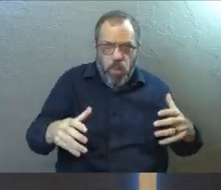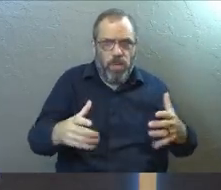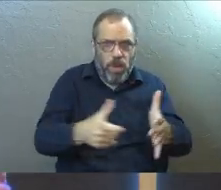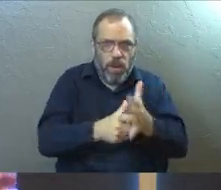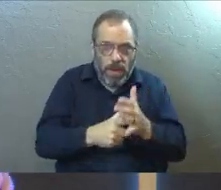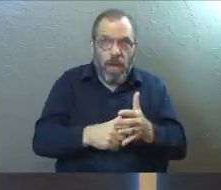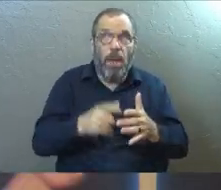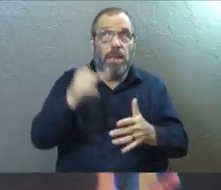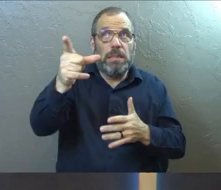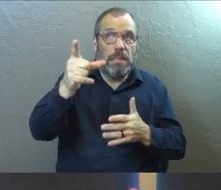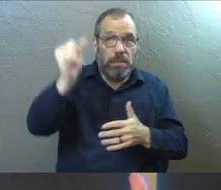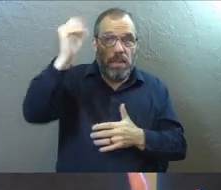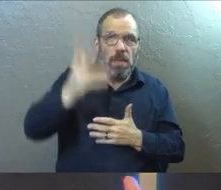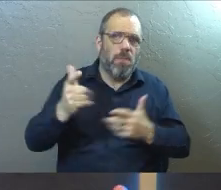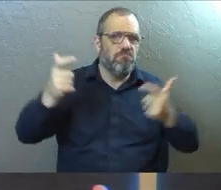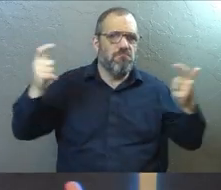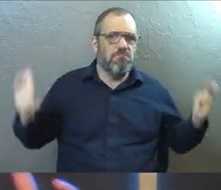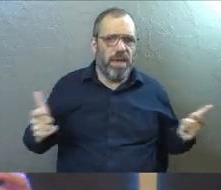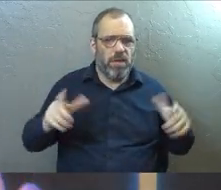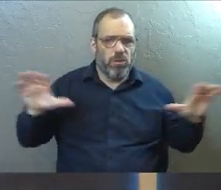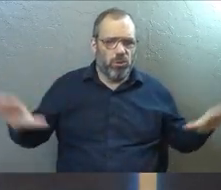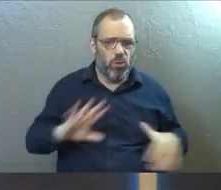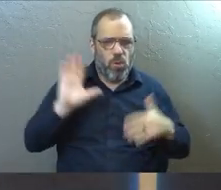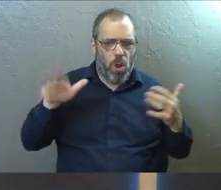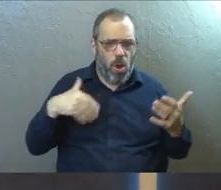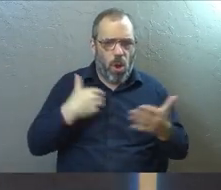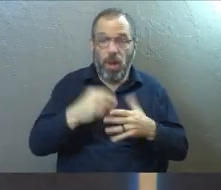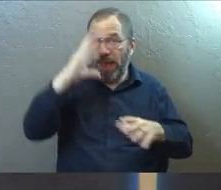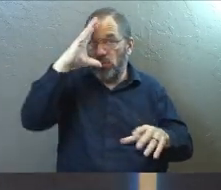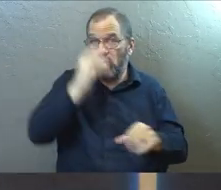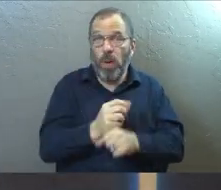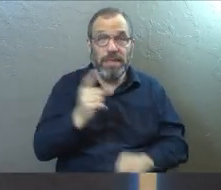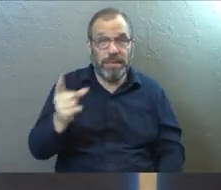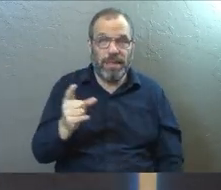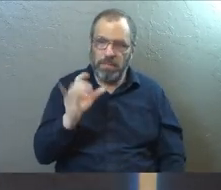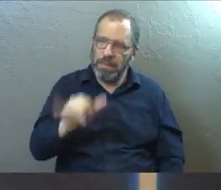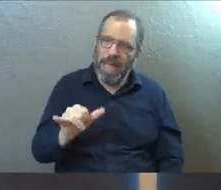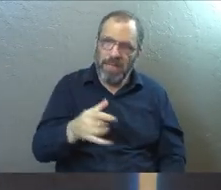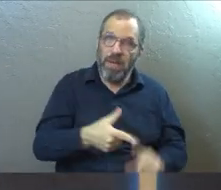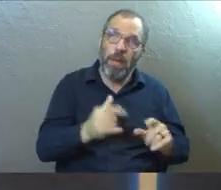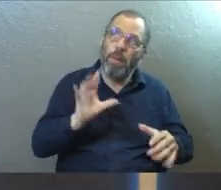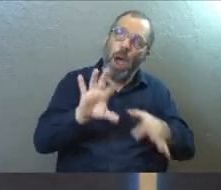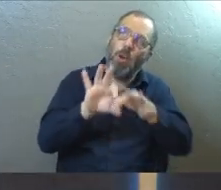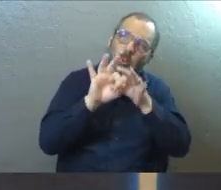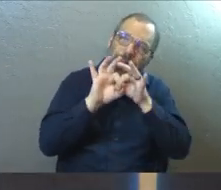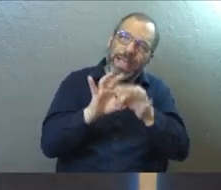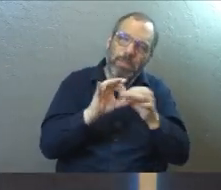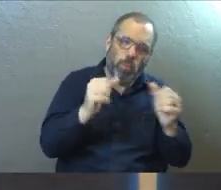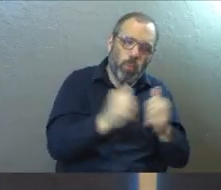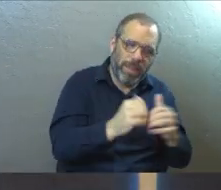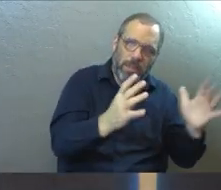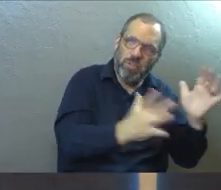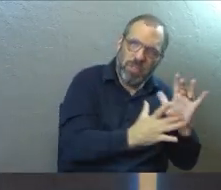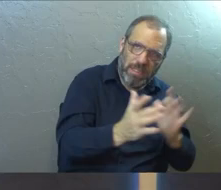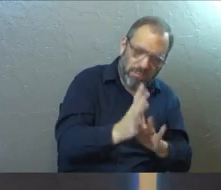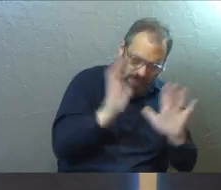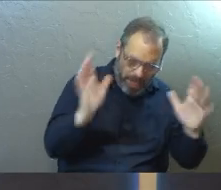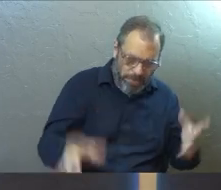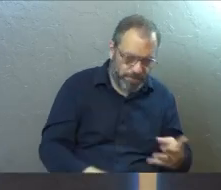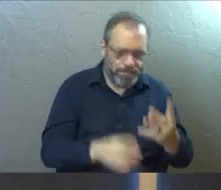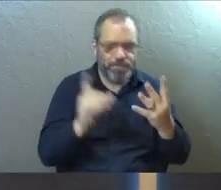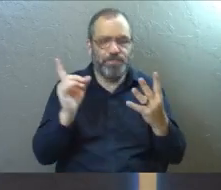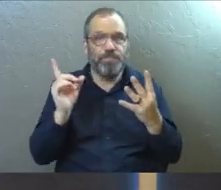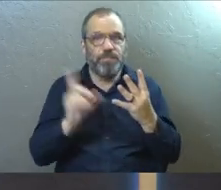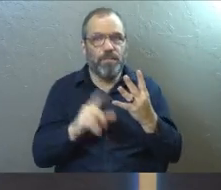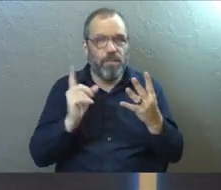because we serve a big God who can do all things, and to trust him with it all, and how that all stems from our relationship with his Son. And so we're going to continue